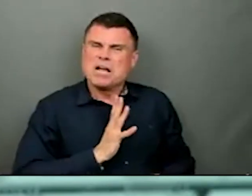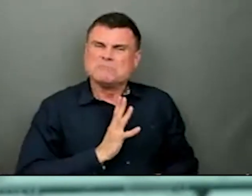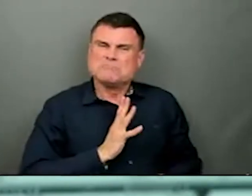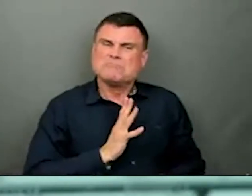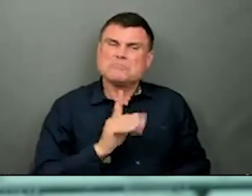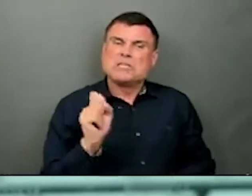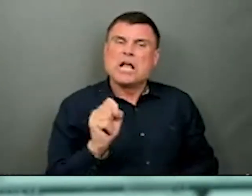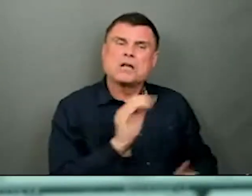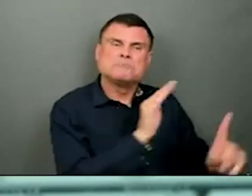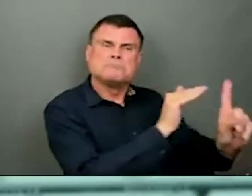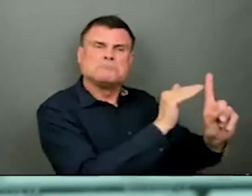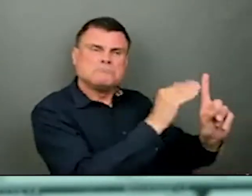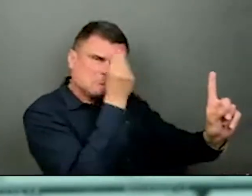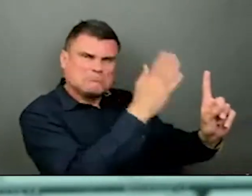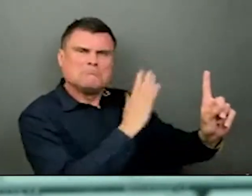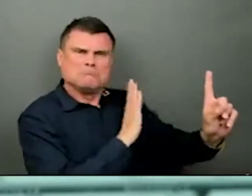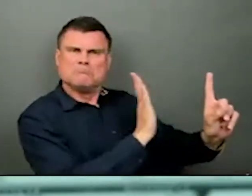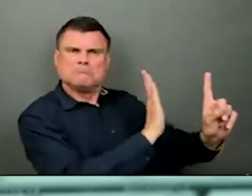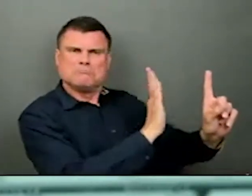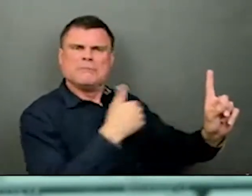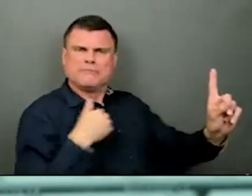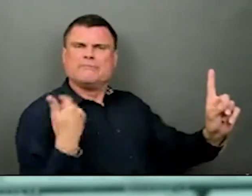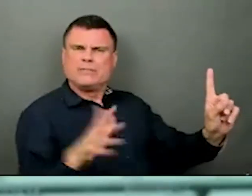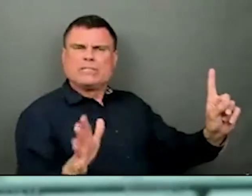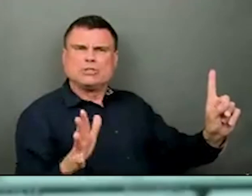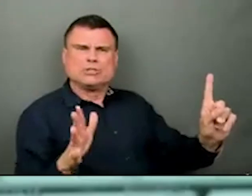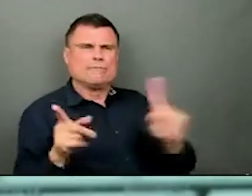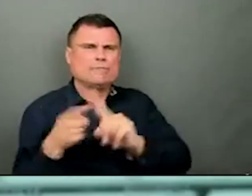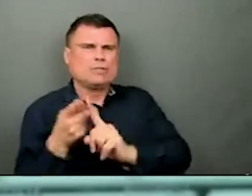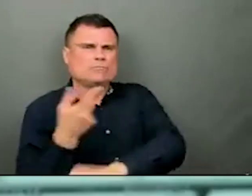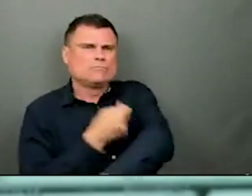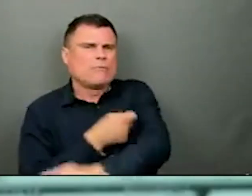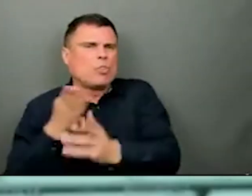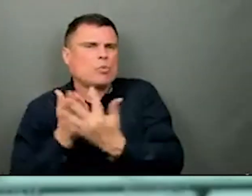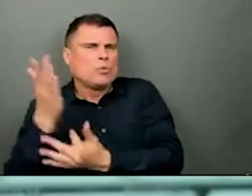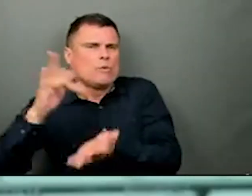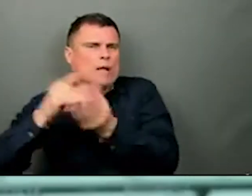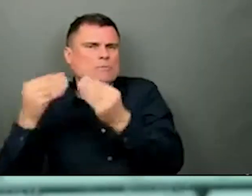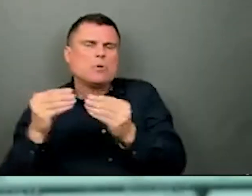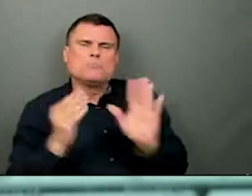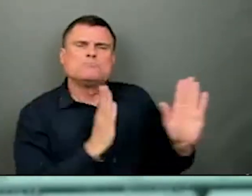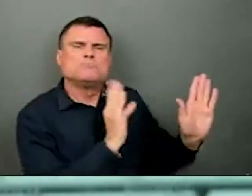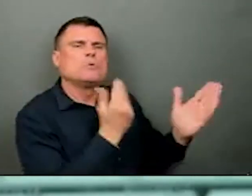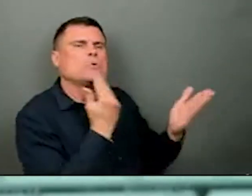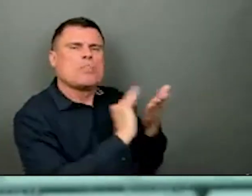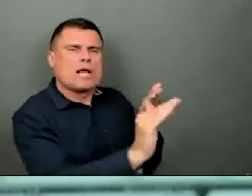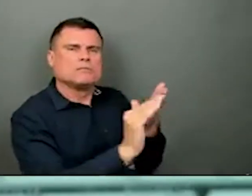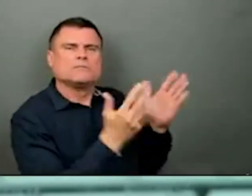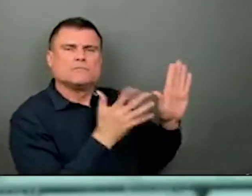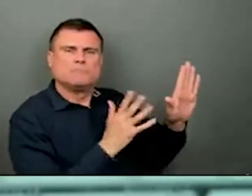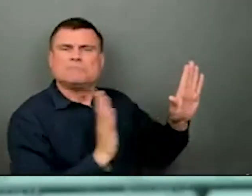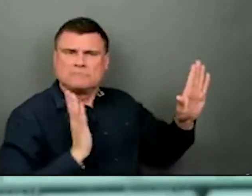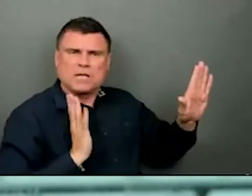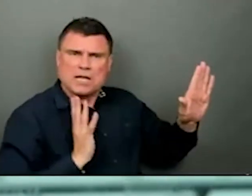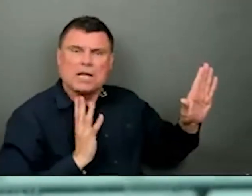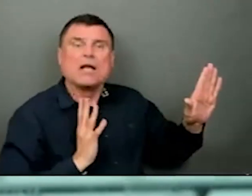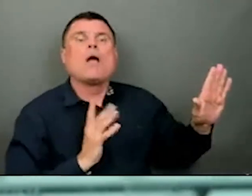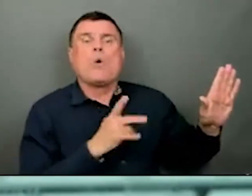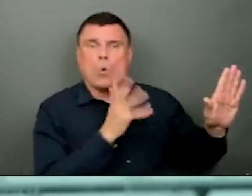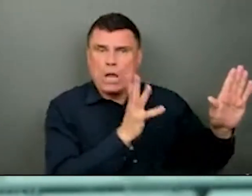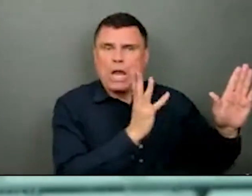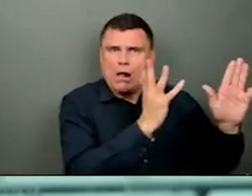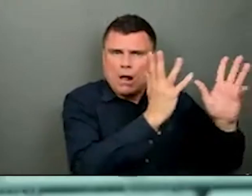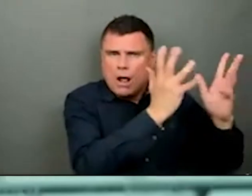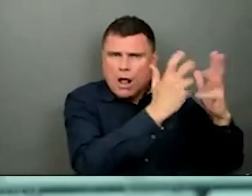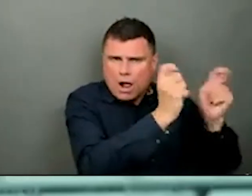The other thing that will allow us, the system will allow us to do as we work out these bugs in the next little while, is when, right now it